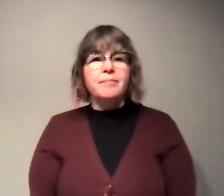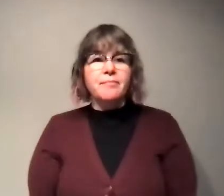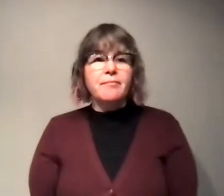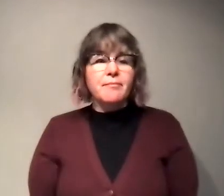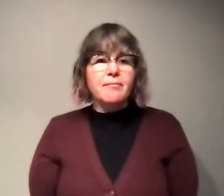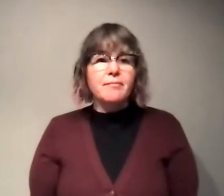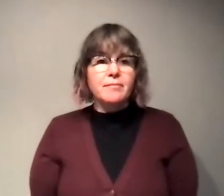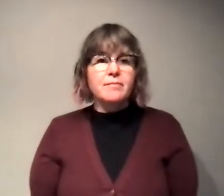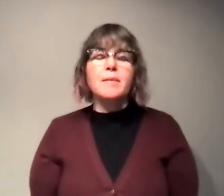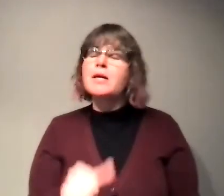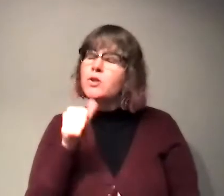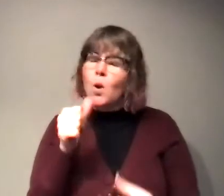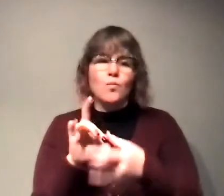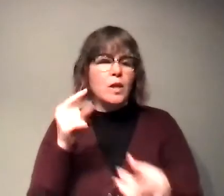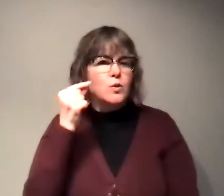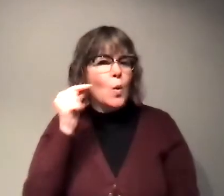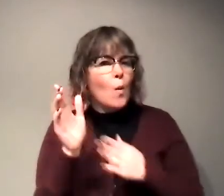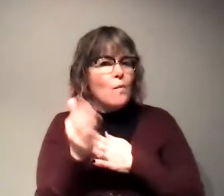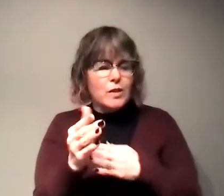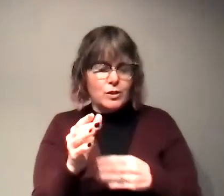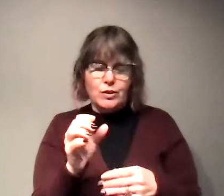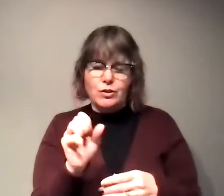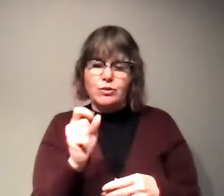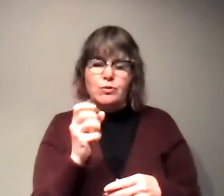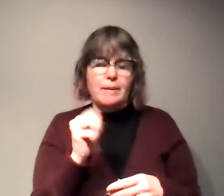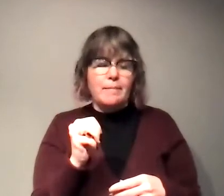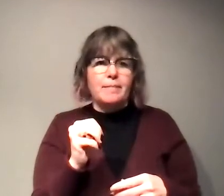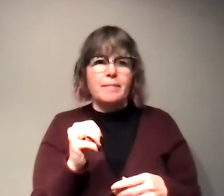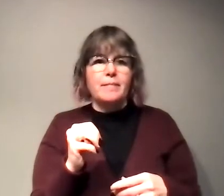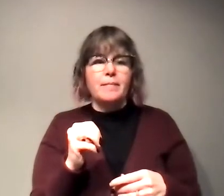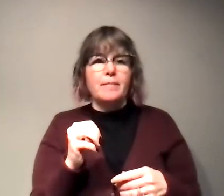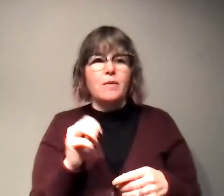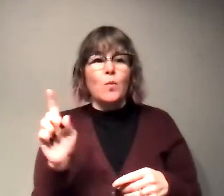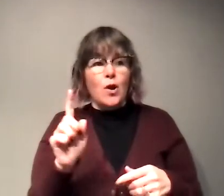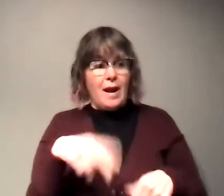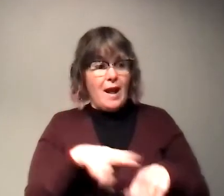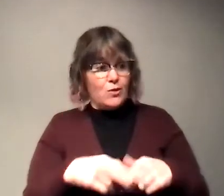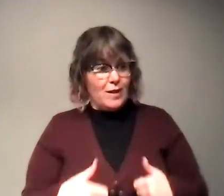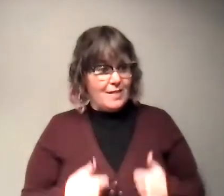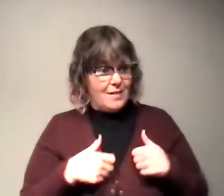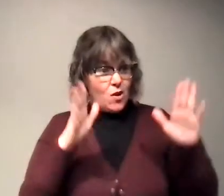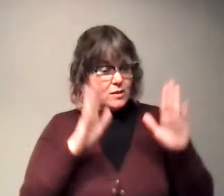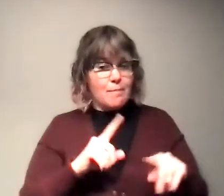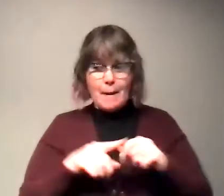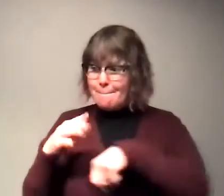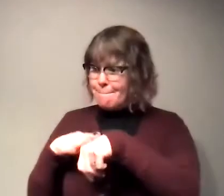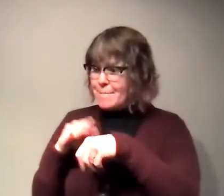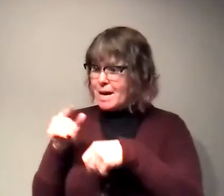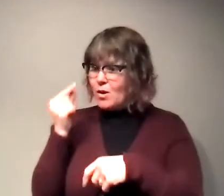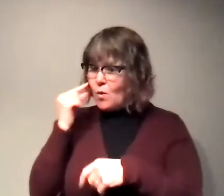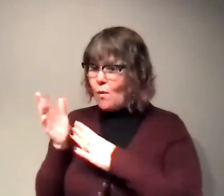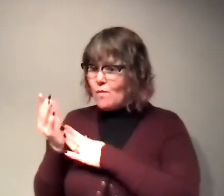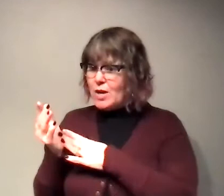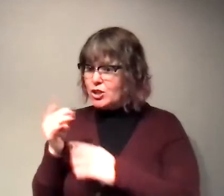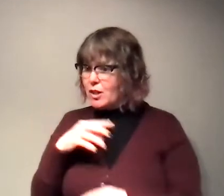release goldfish into the stream. That is a bad call. Goldfish living where they naturally live are awesome. But if you have a pet goldfish and